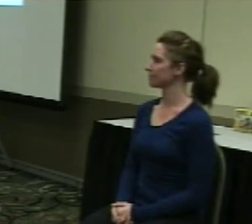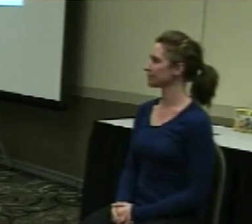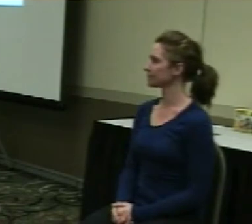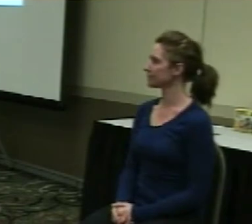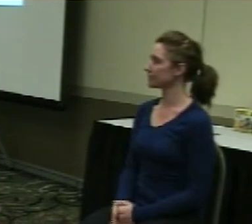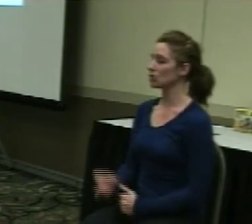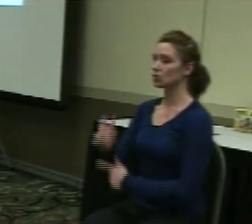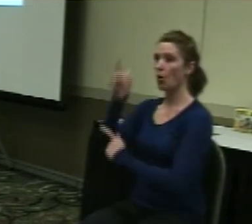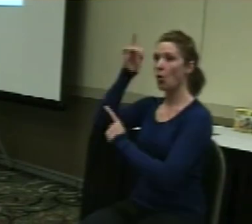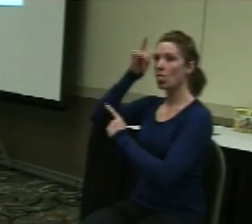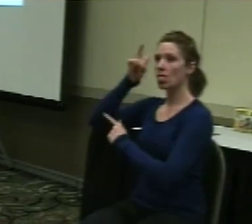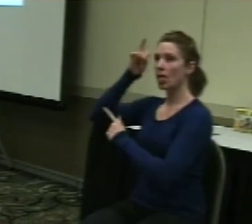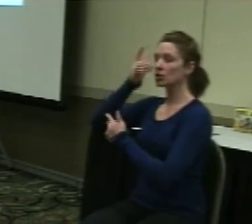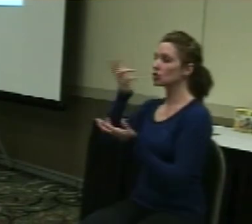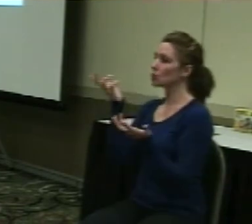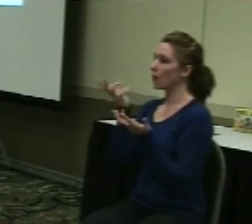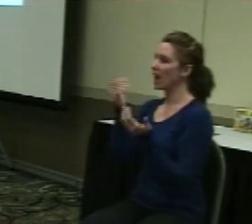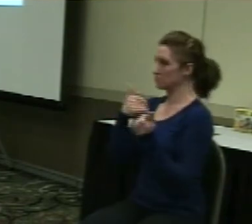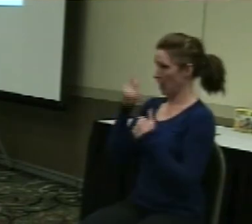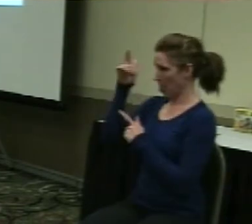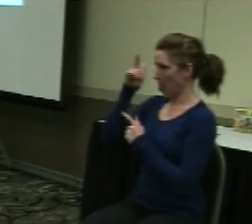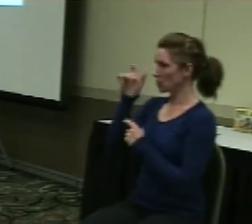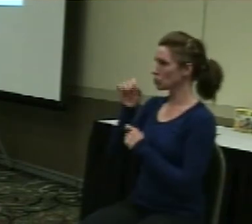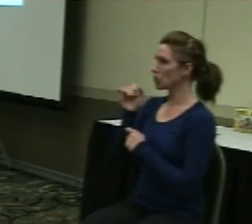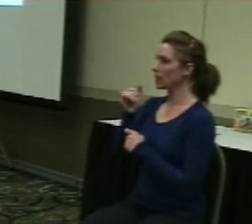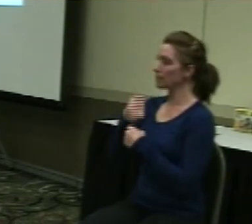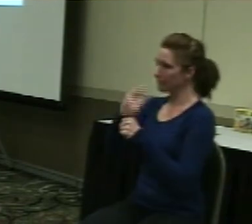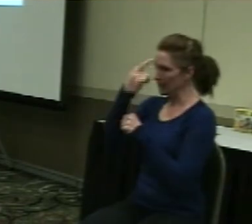So the logic of this, there's a logic, and it